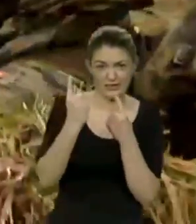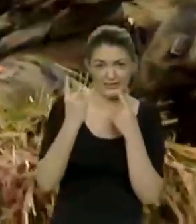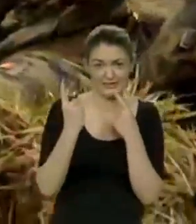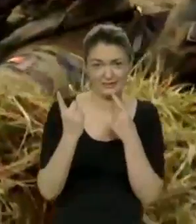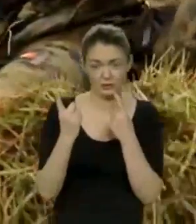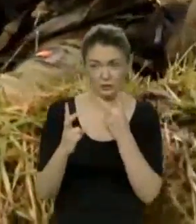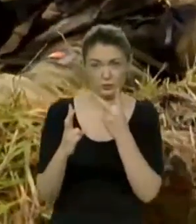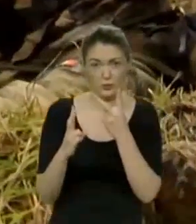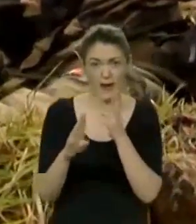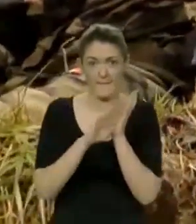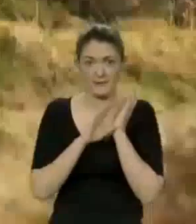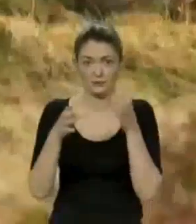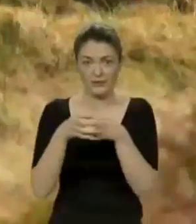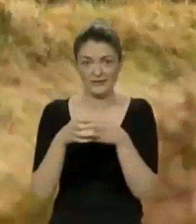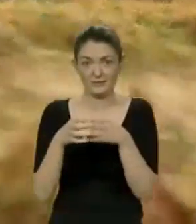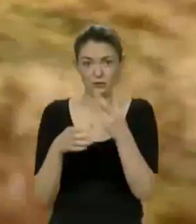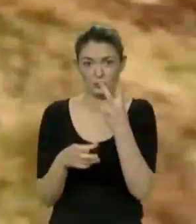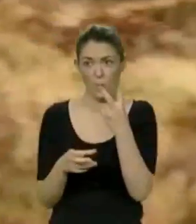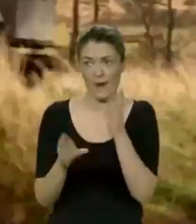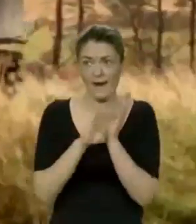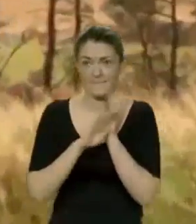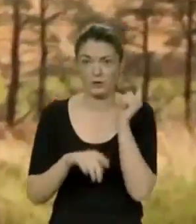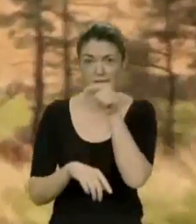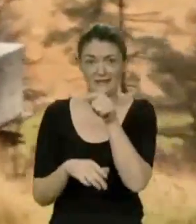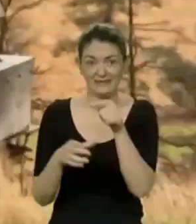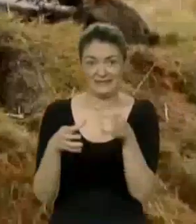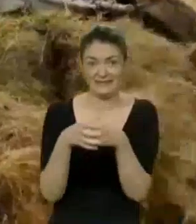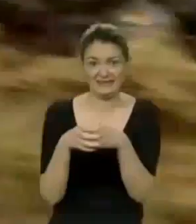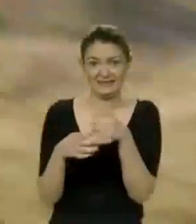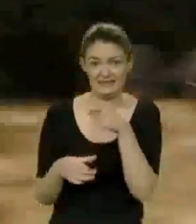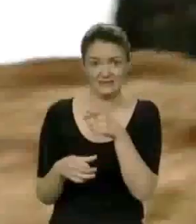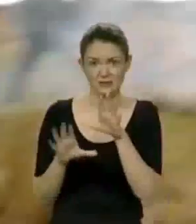2, armoured tread, armoured tread. Deploy smoke and withdraw!